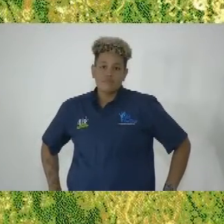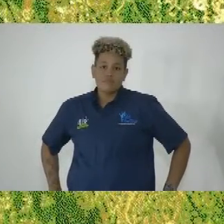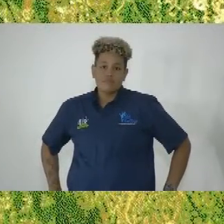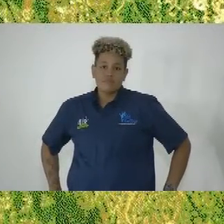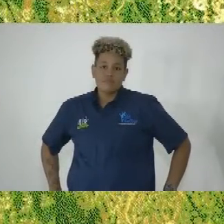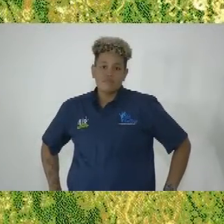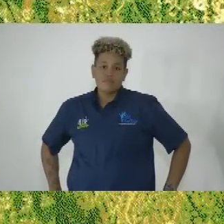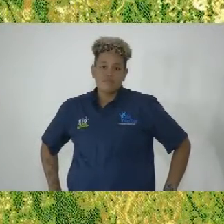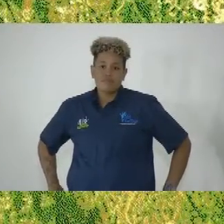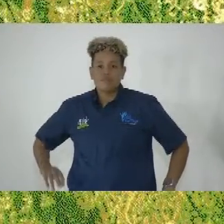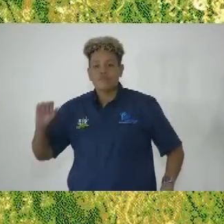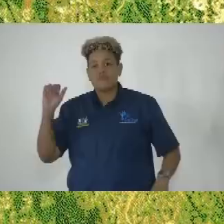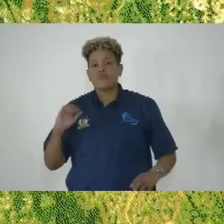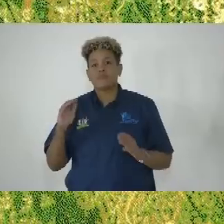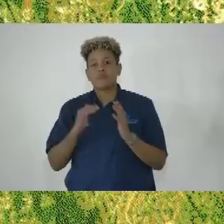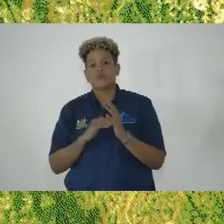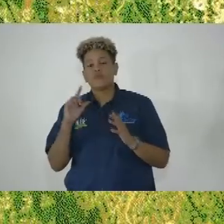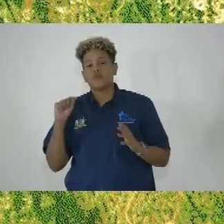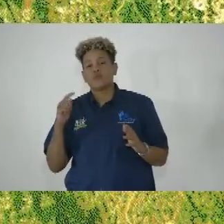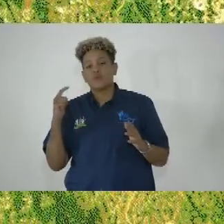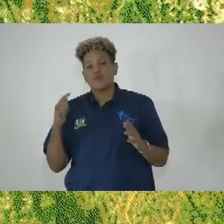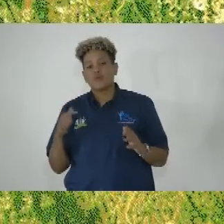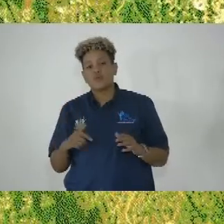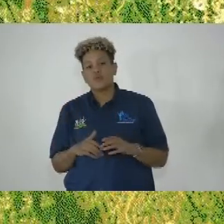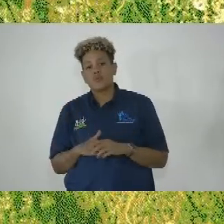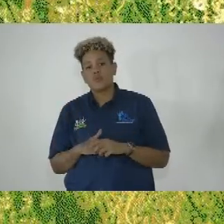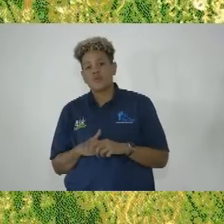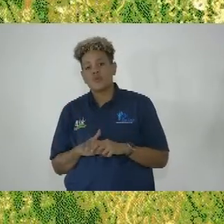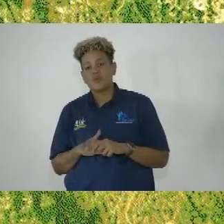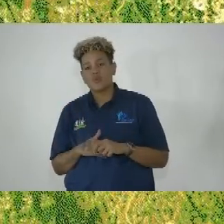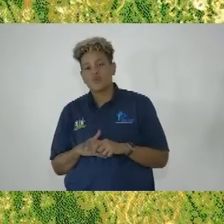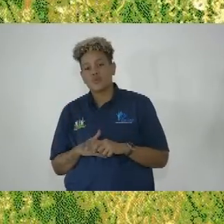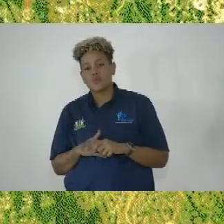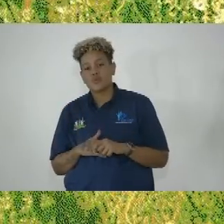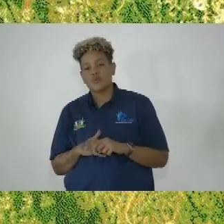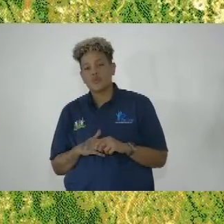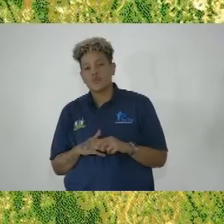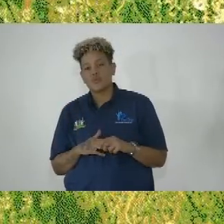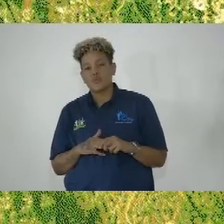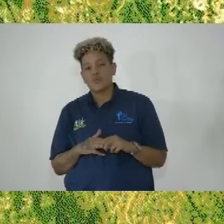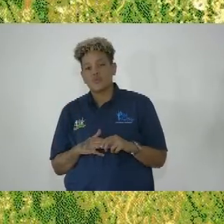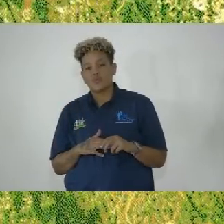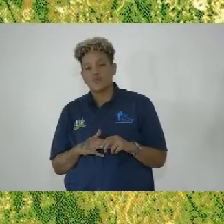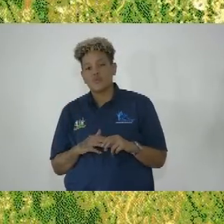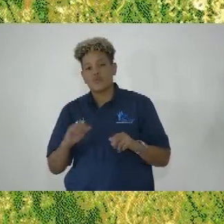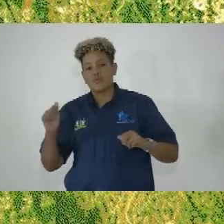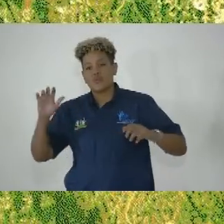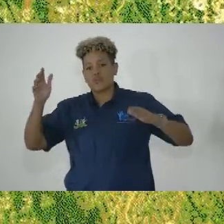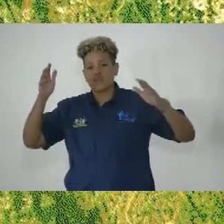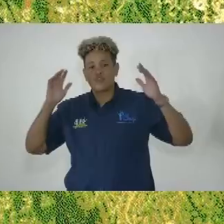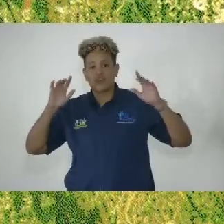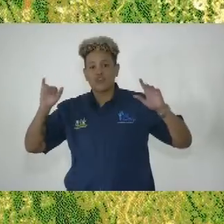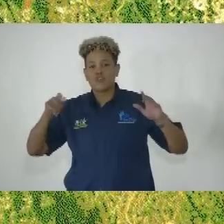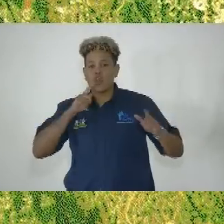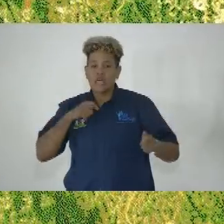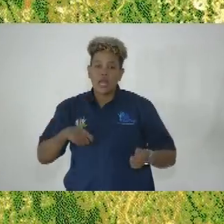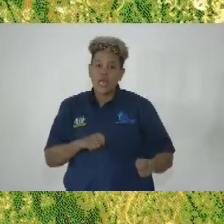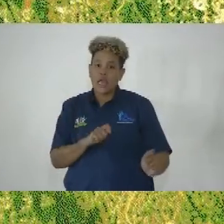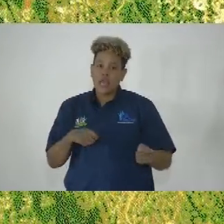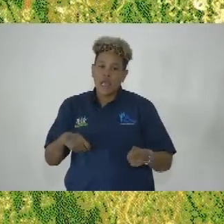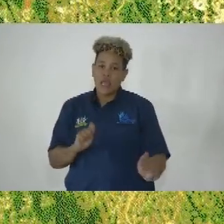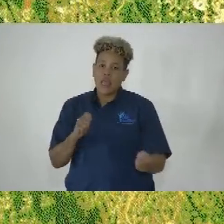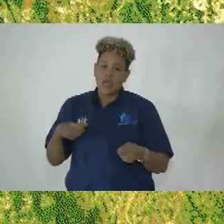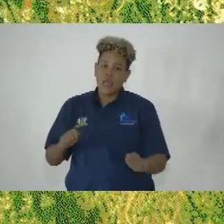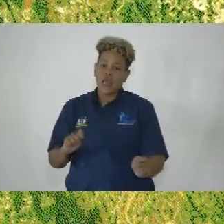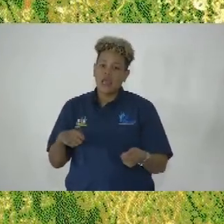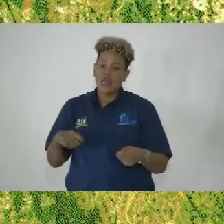South Manchester 2021, you see now there is hardly any forest. It's just scrub. Scrub